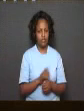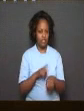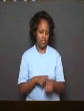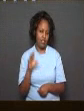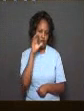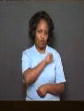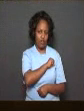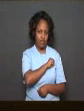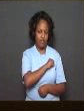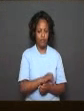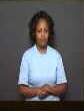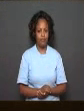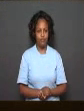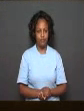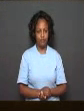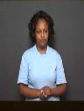Time's up!